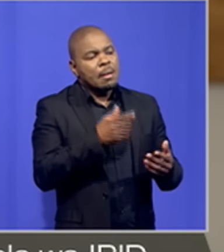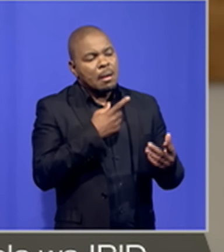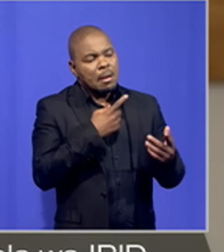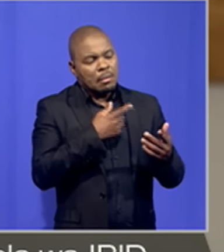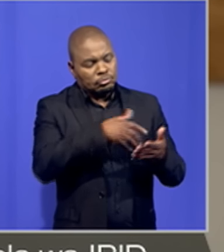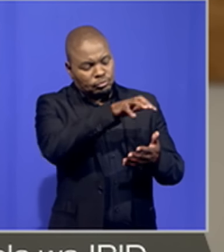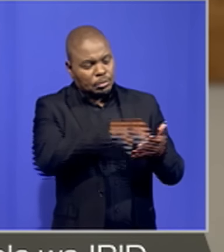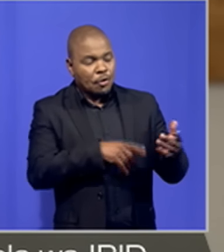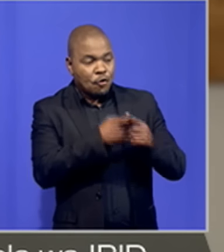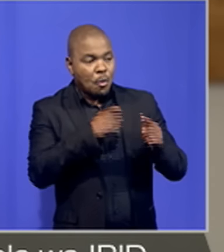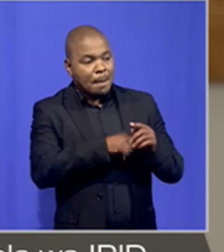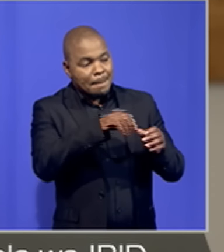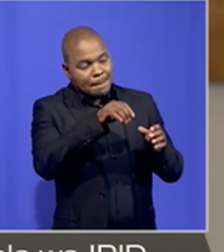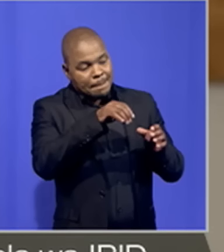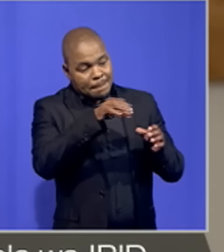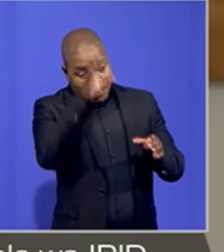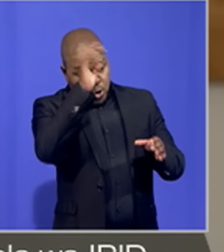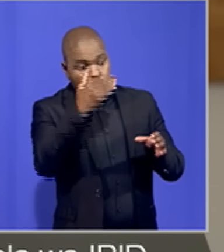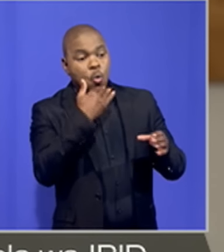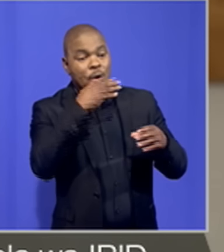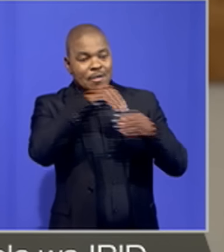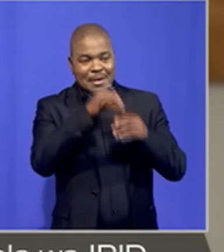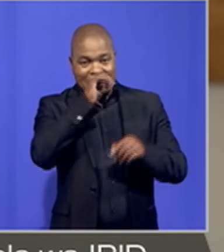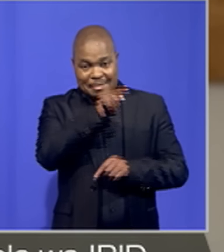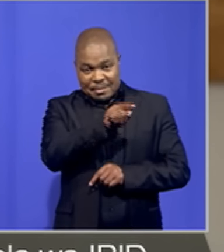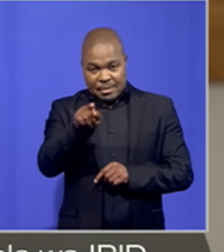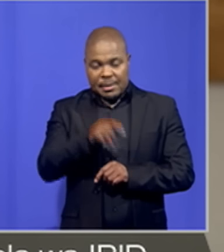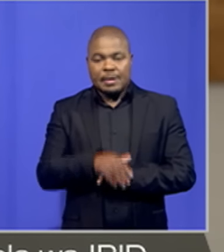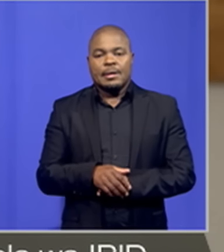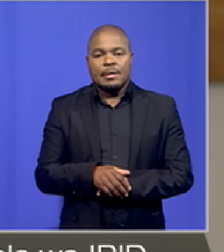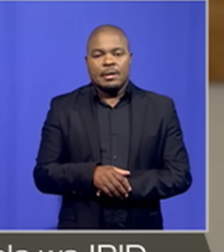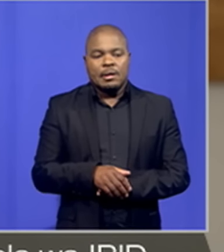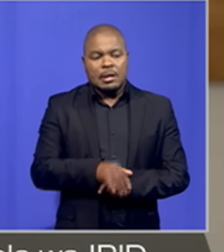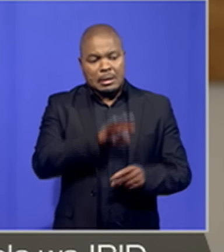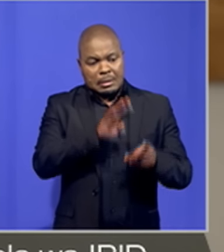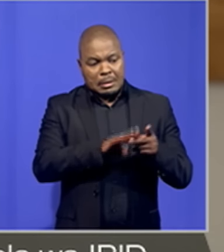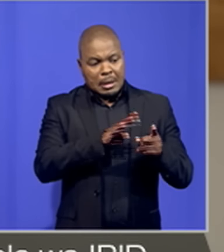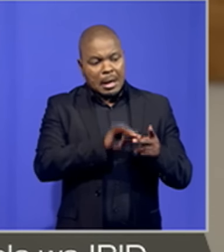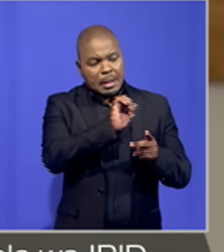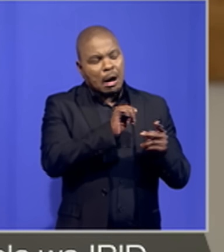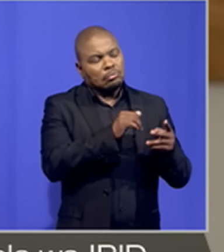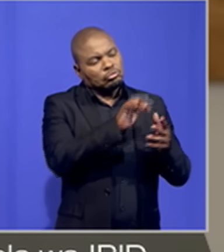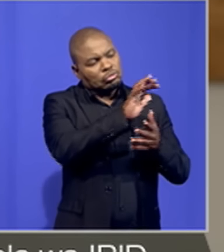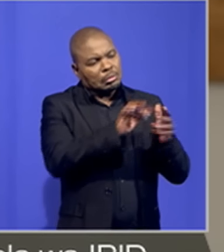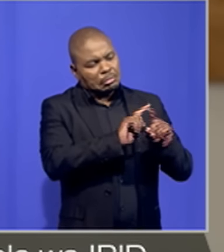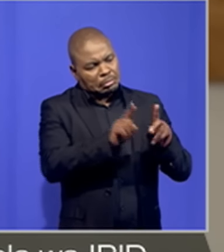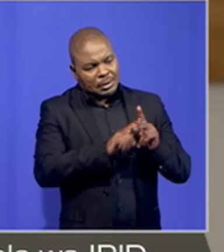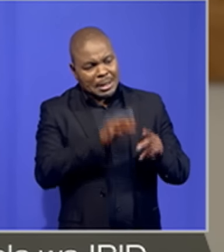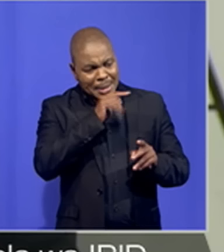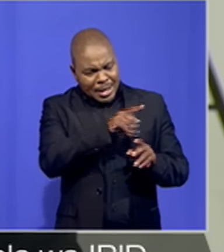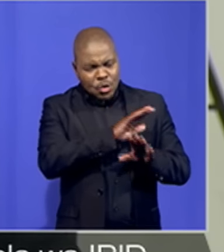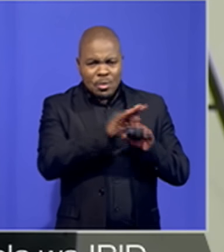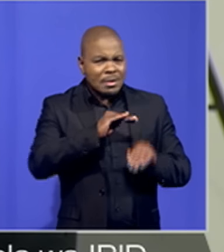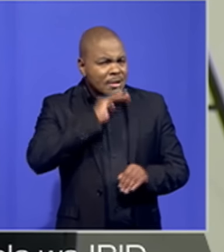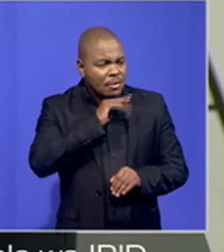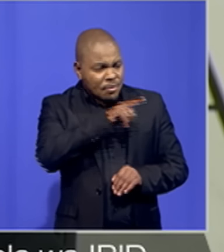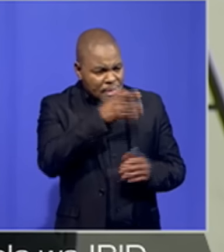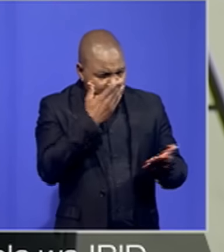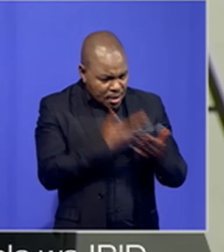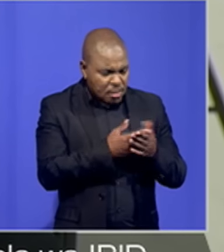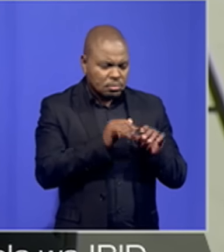officers and also regard being held to the content of their respective statements. Was that not sufficient for EMPD